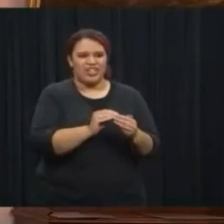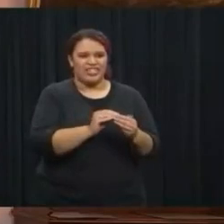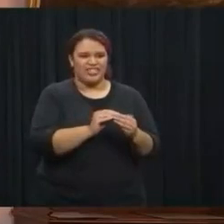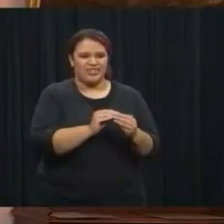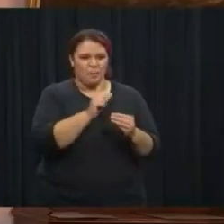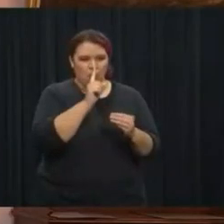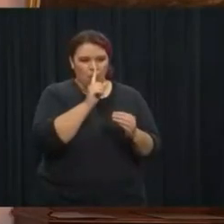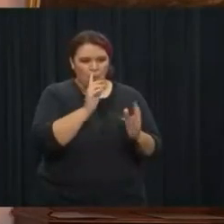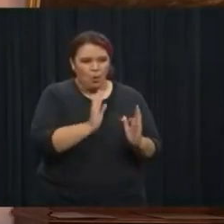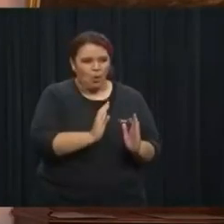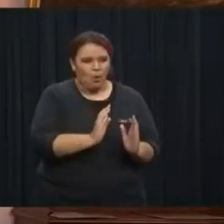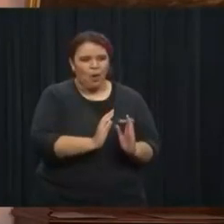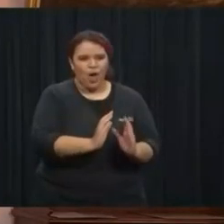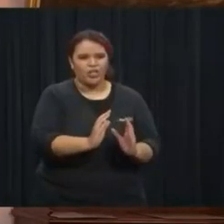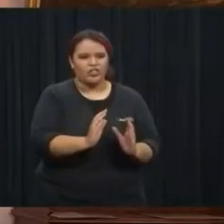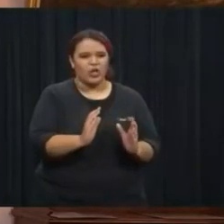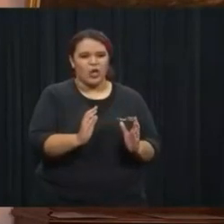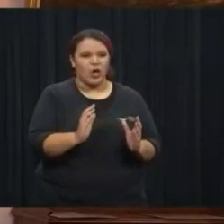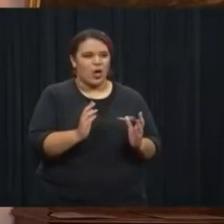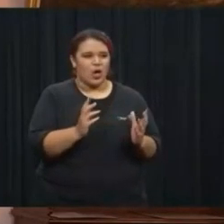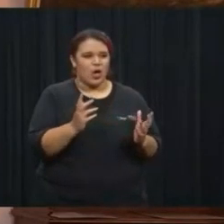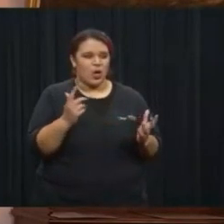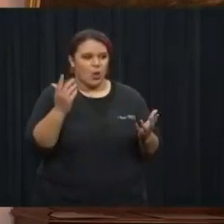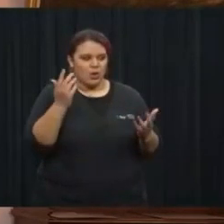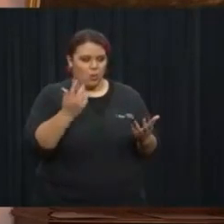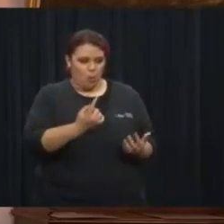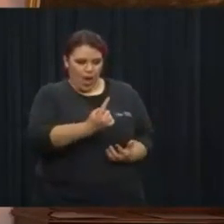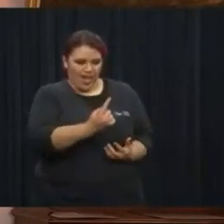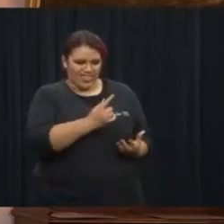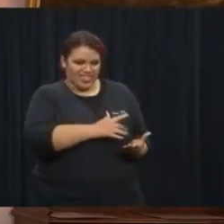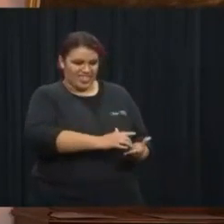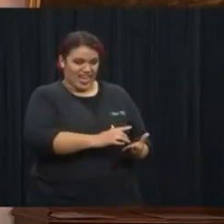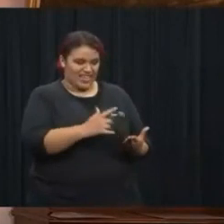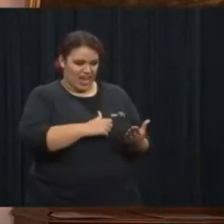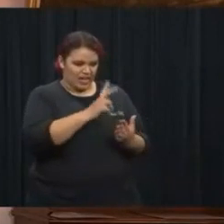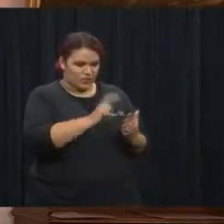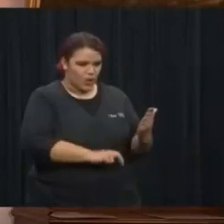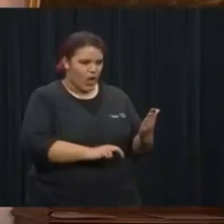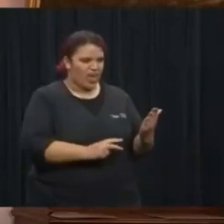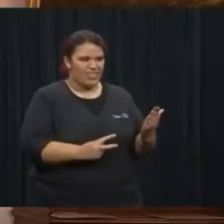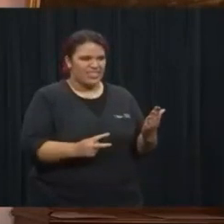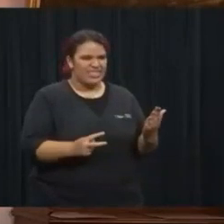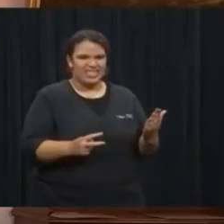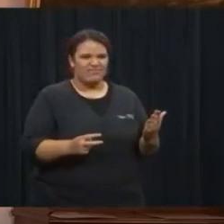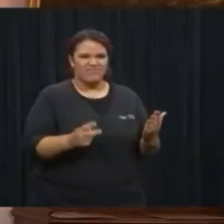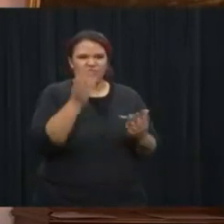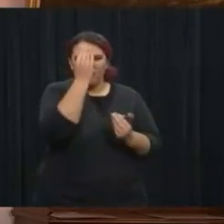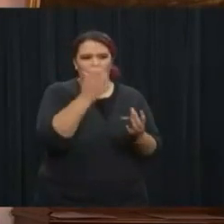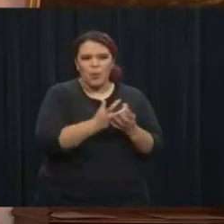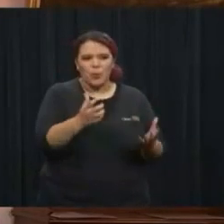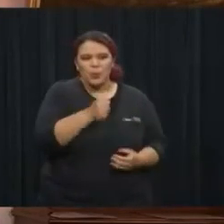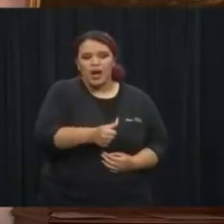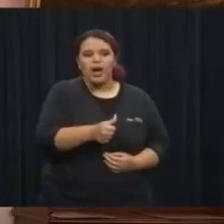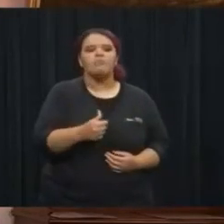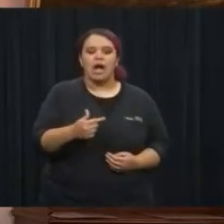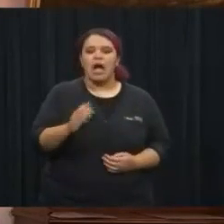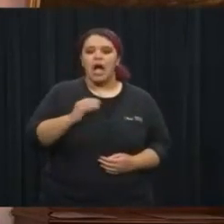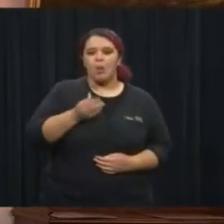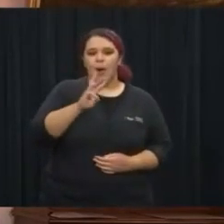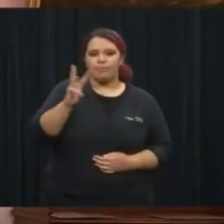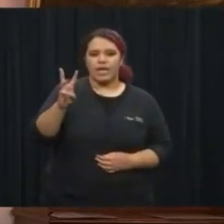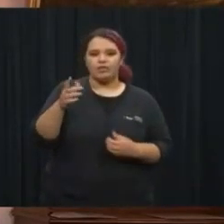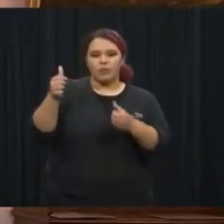Thank you. Governor Andy Chow again, and for Dr. Acton, two questions that we keep getting almost every day. One is, do you know how